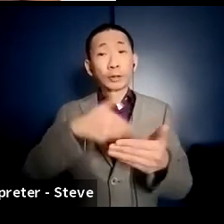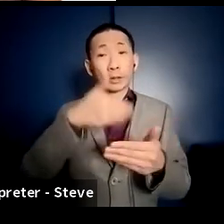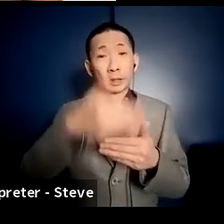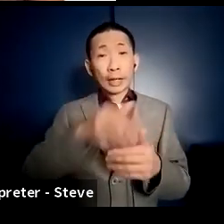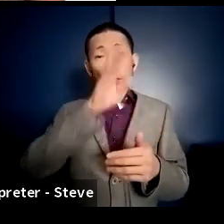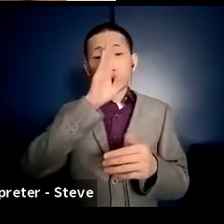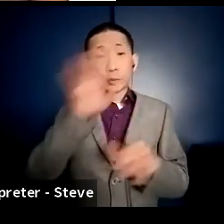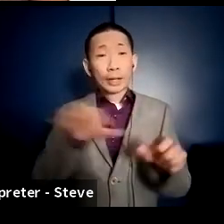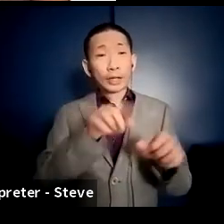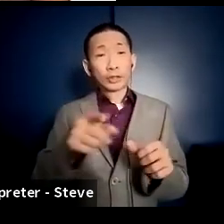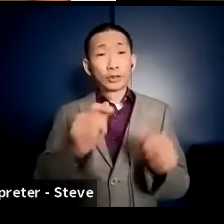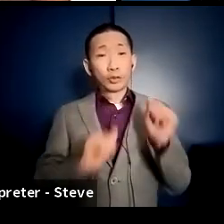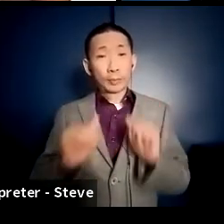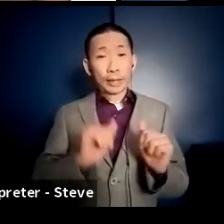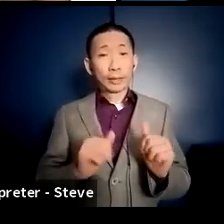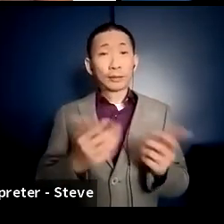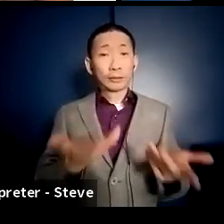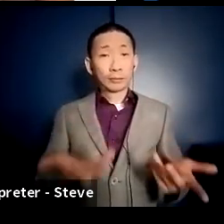direct action that you plan.